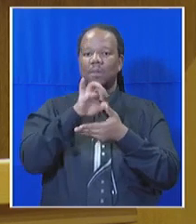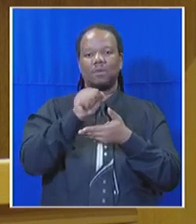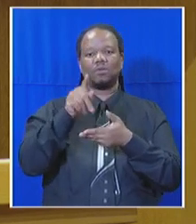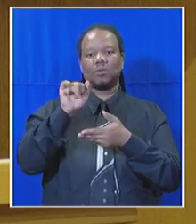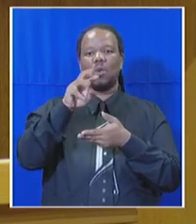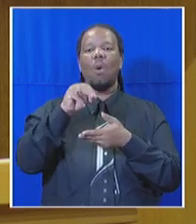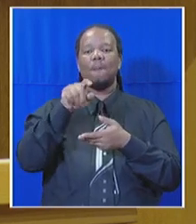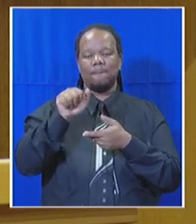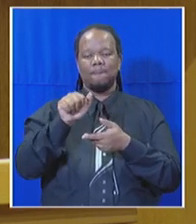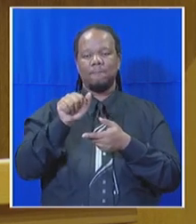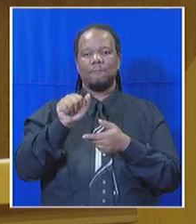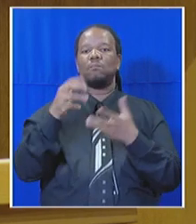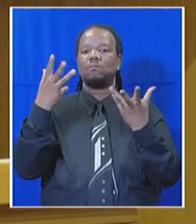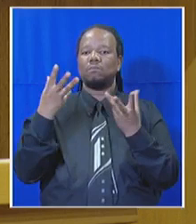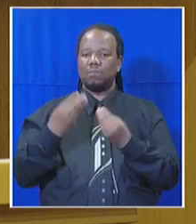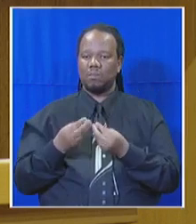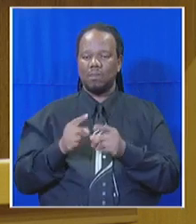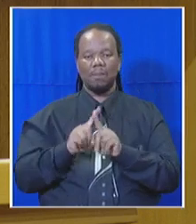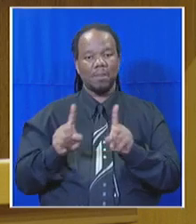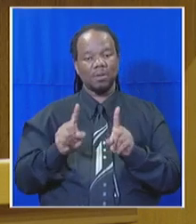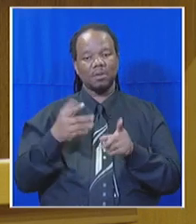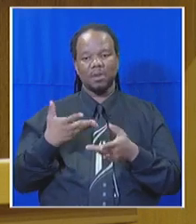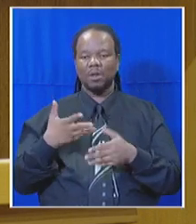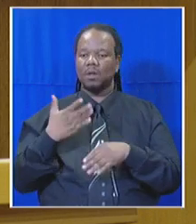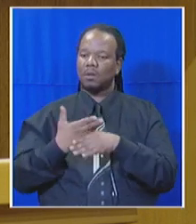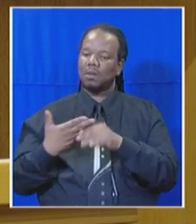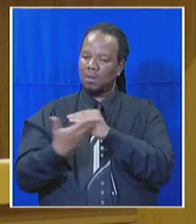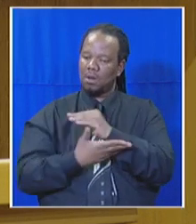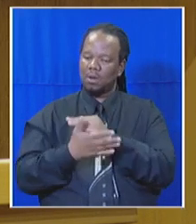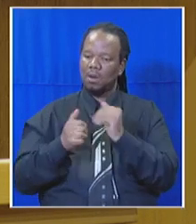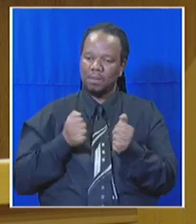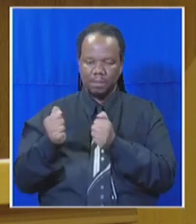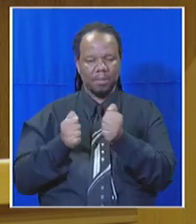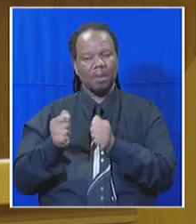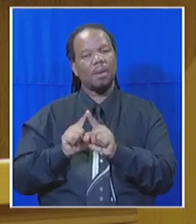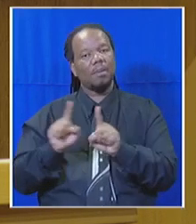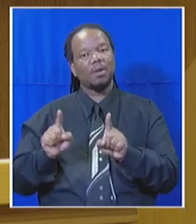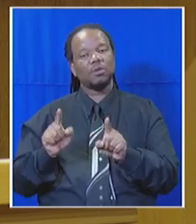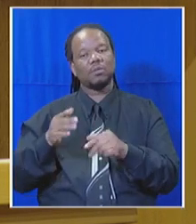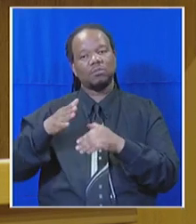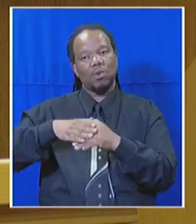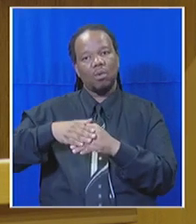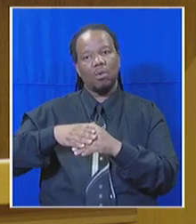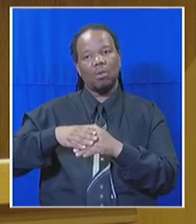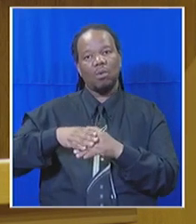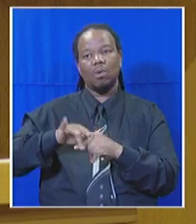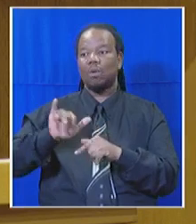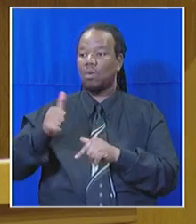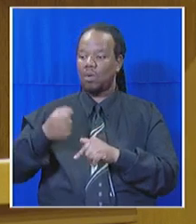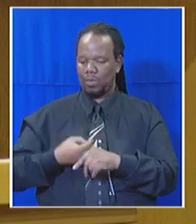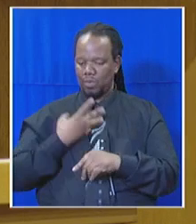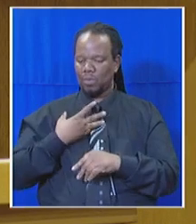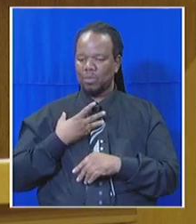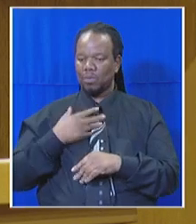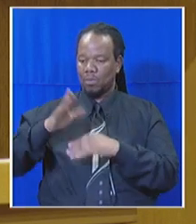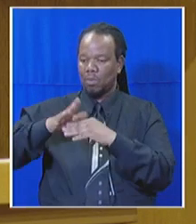of employment generally in the country, although greater impetus must be placed on the creation of long-term employment.